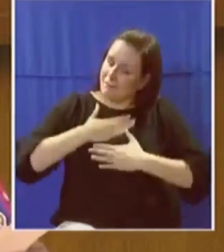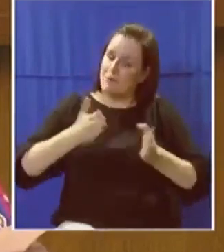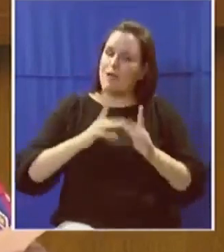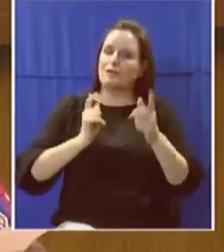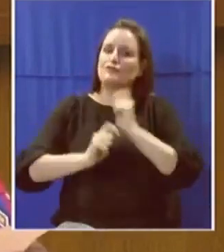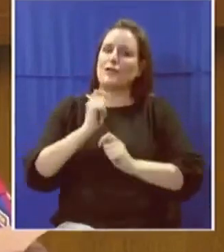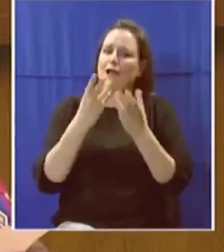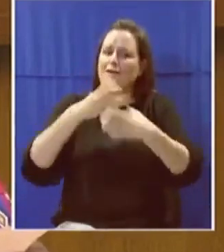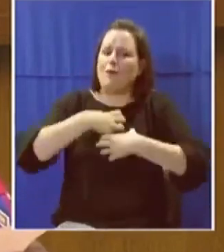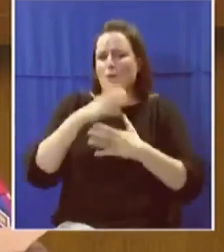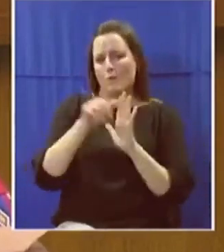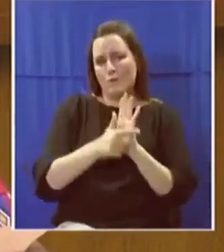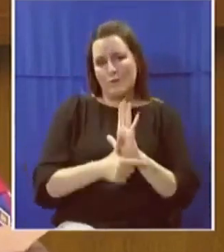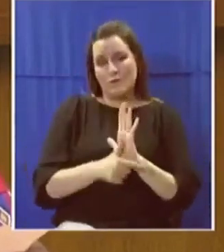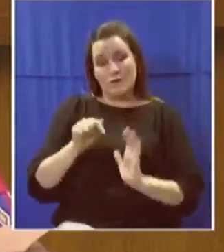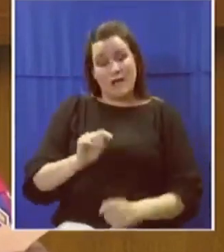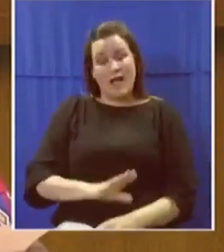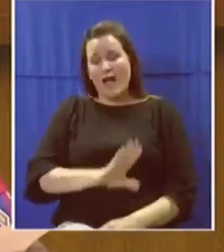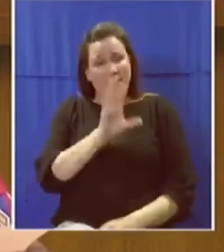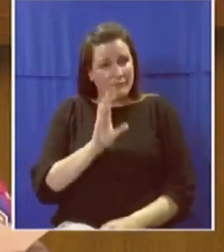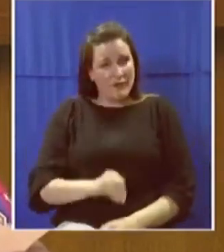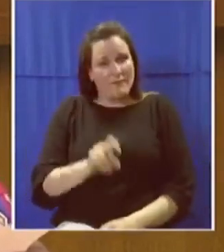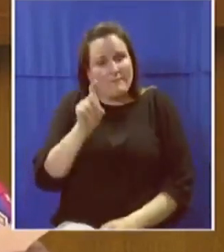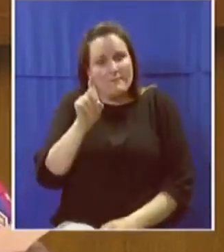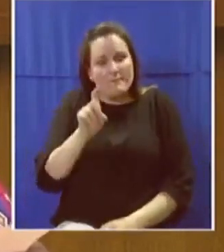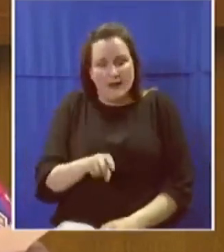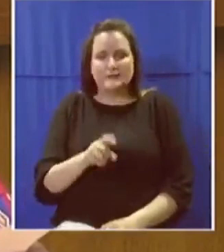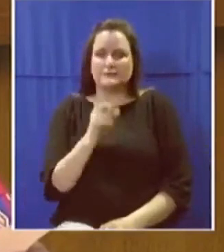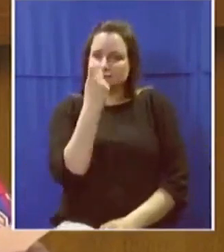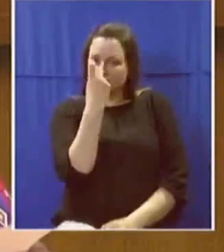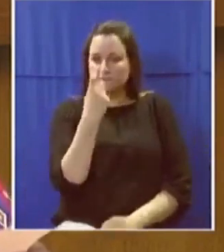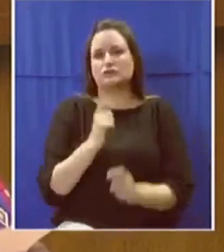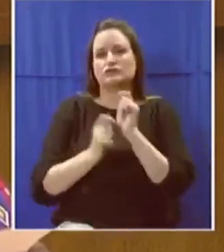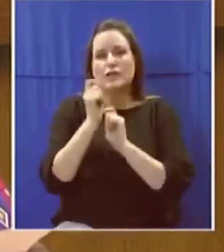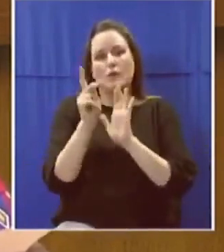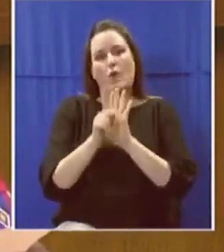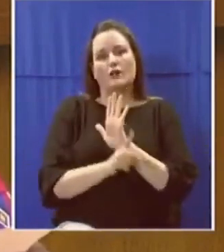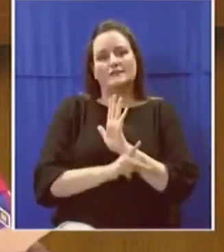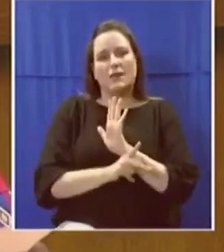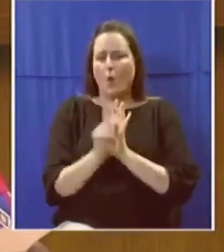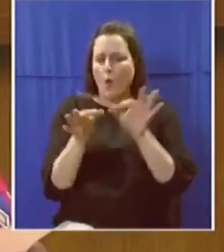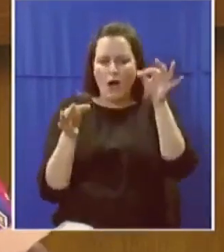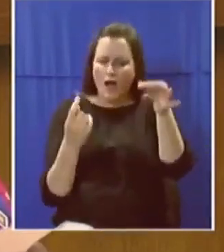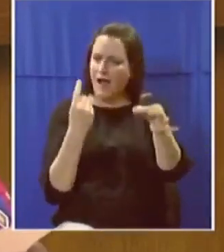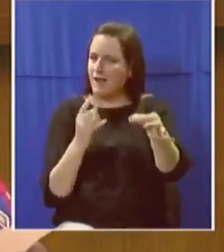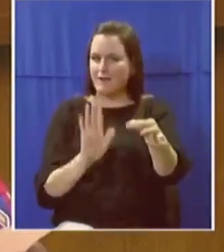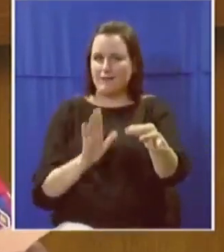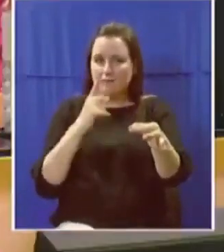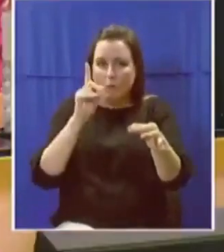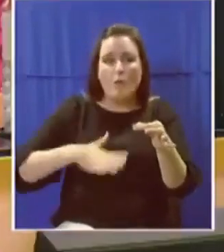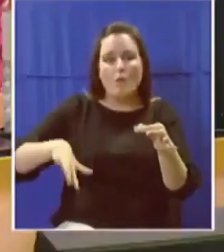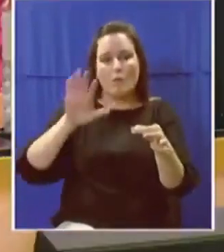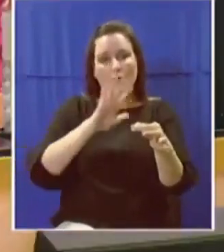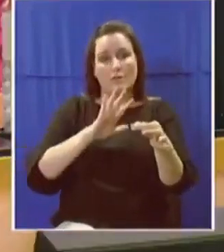We must, as the continent, have a single trade policy which must, amongst other